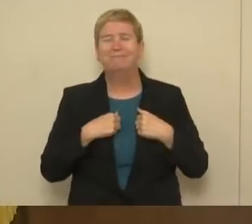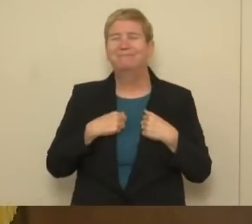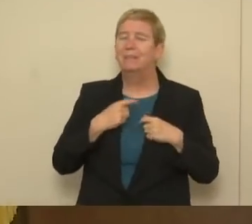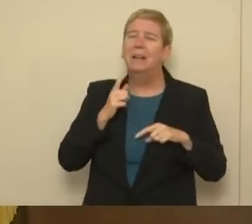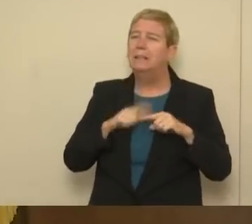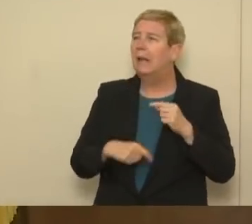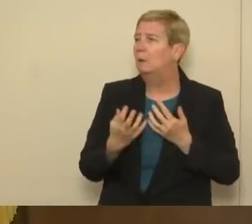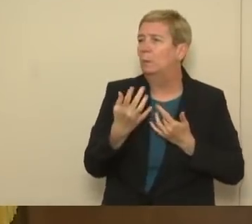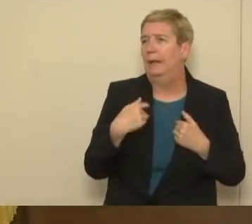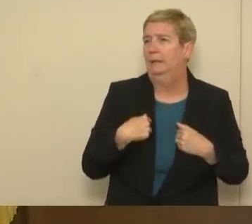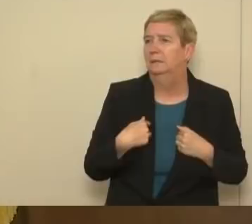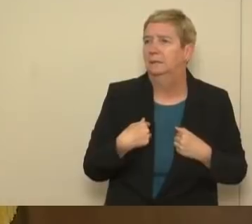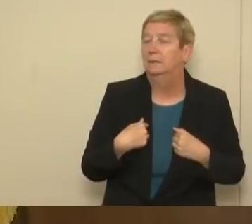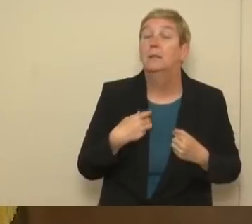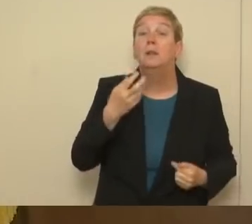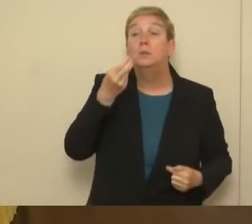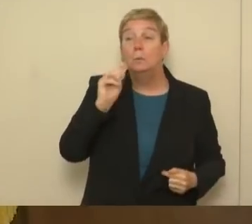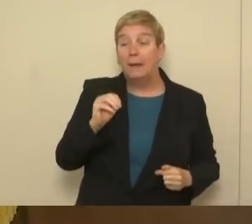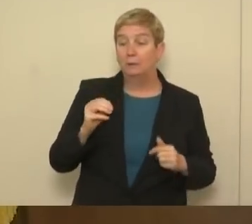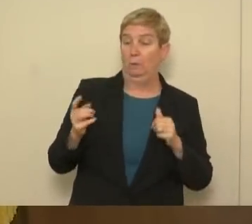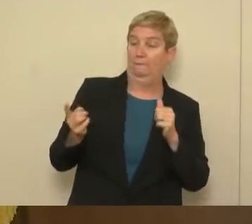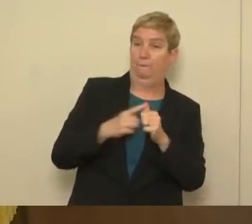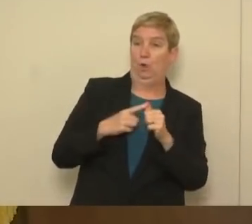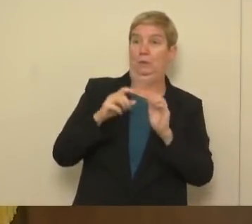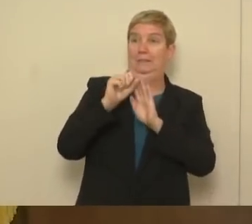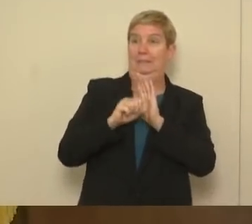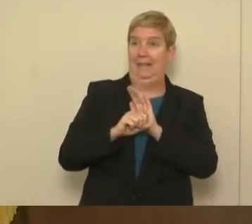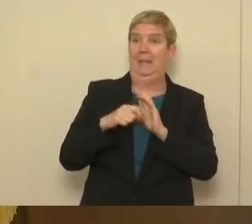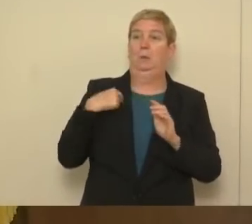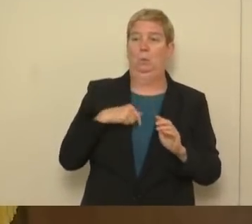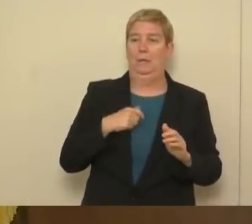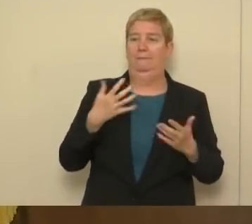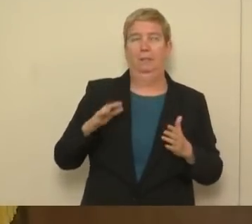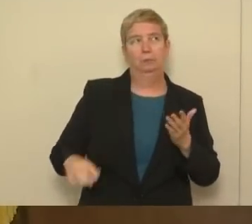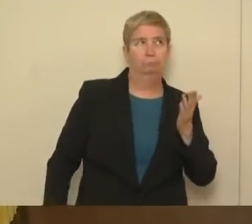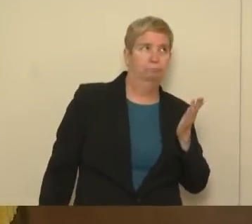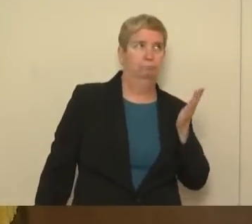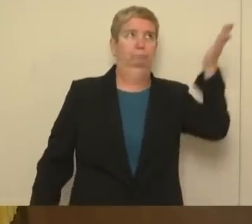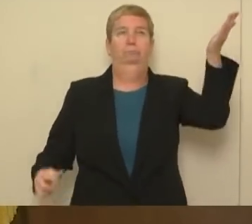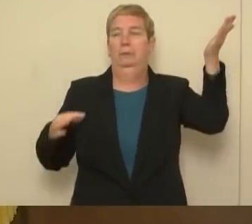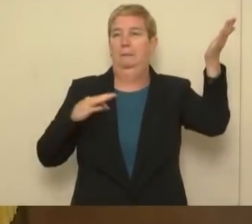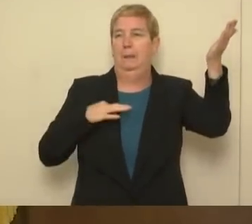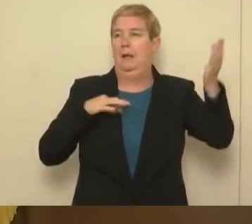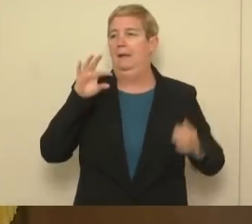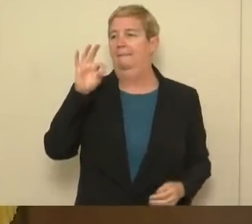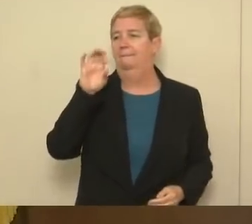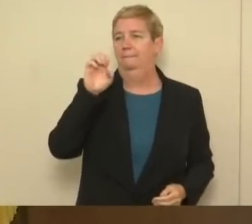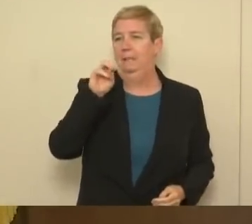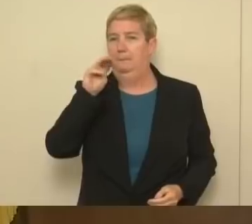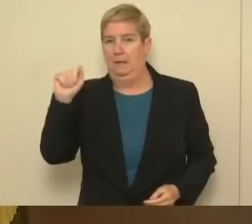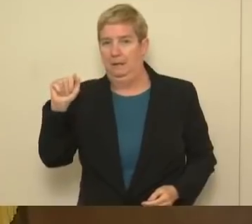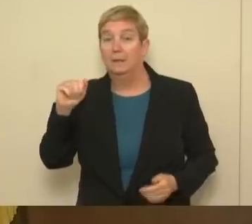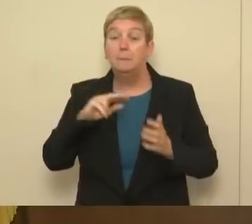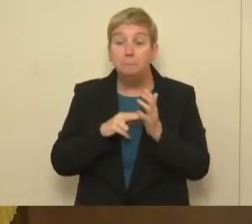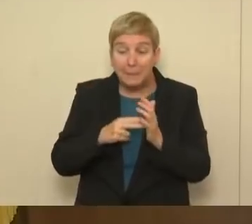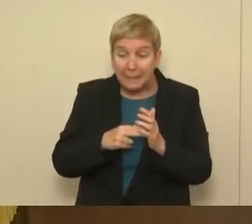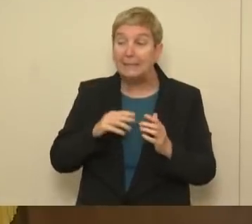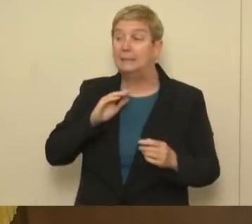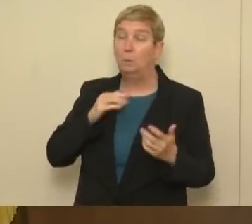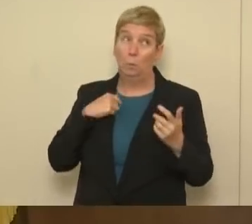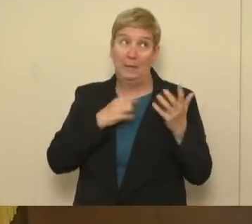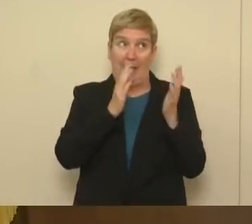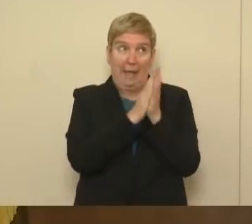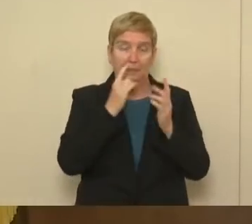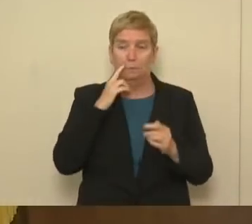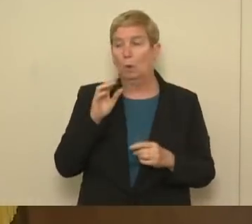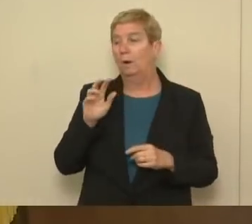state to apply to FEMA for making sure that we could, in addition to our unemployment baseline, have